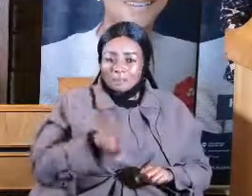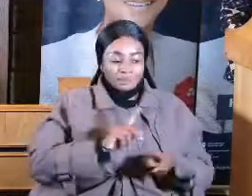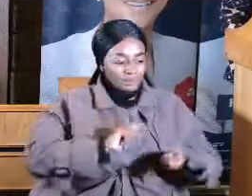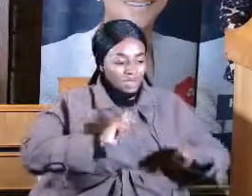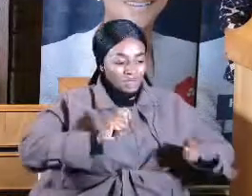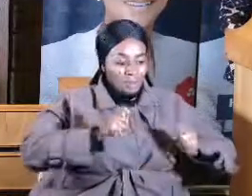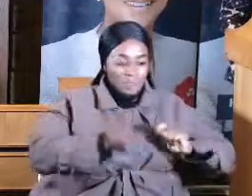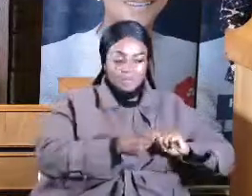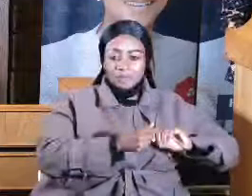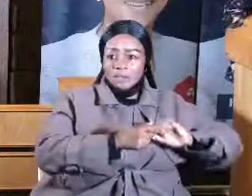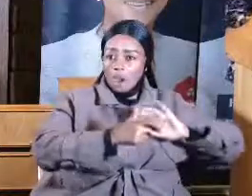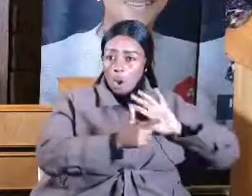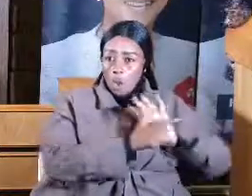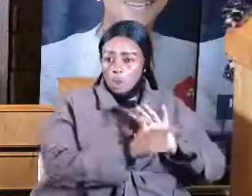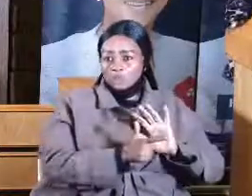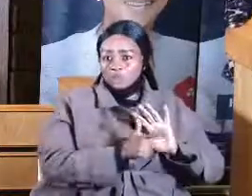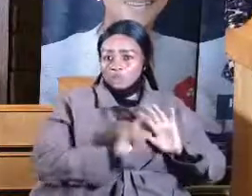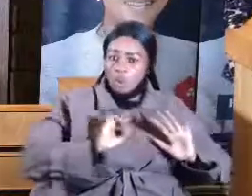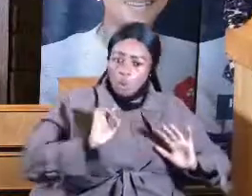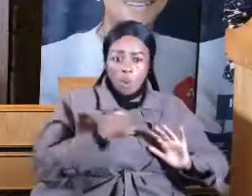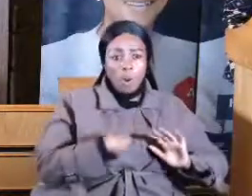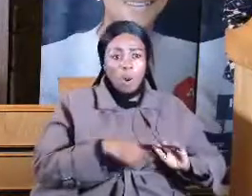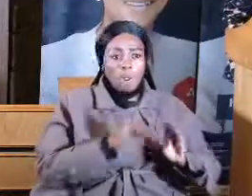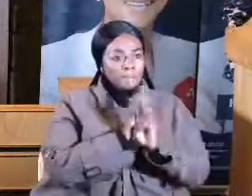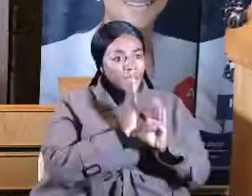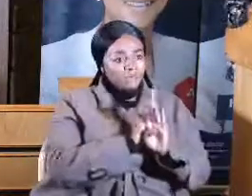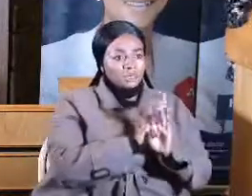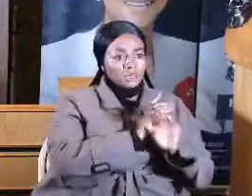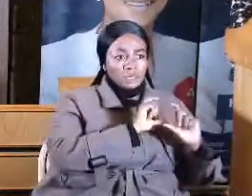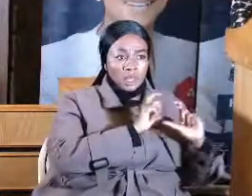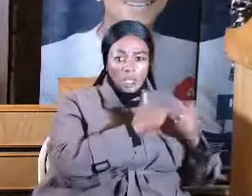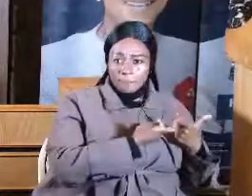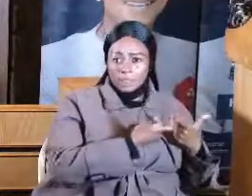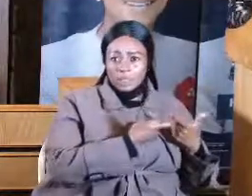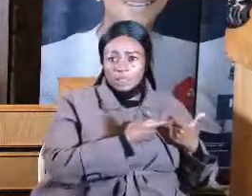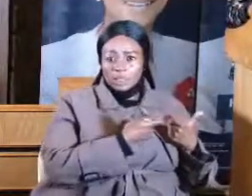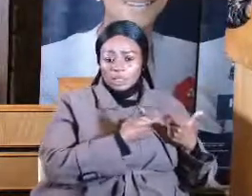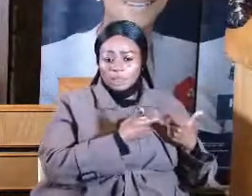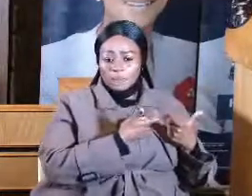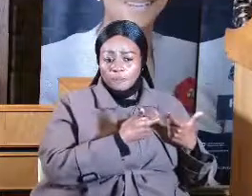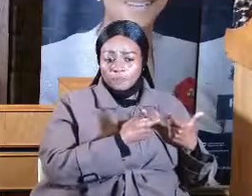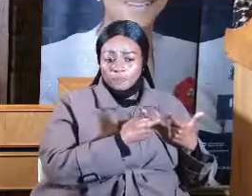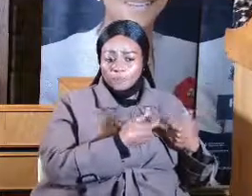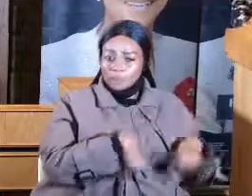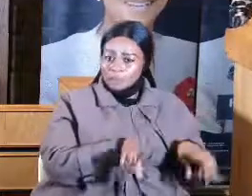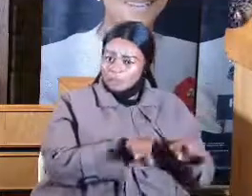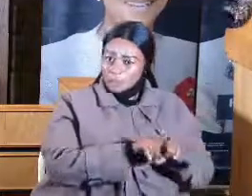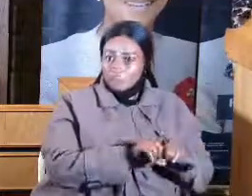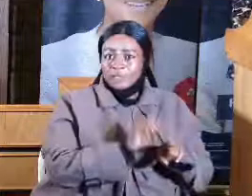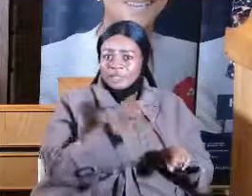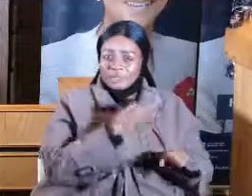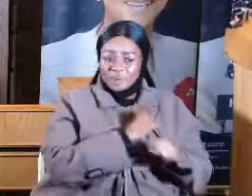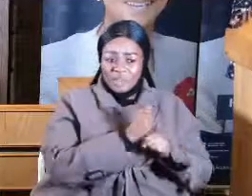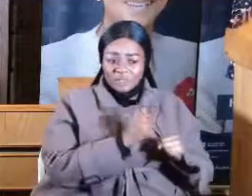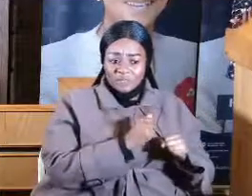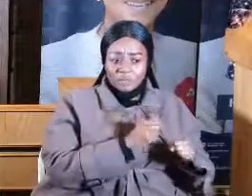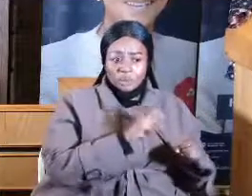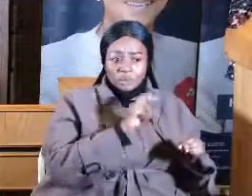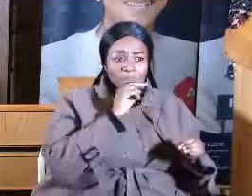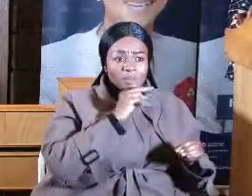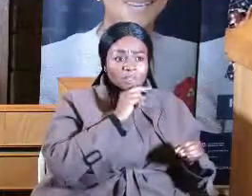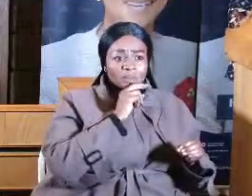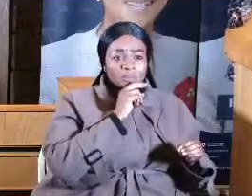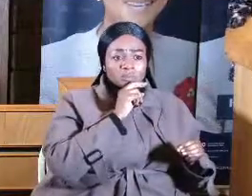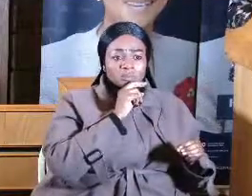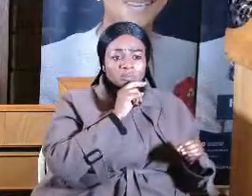transformation laws that must be implemented across the private sector as well. And if you don't do it, there must be grave consequences like deregistration from SOCIO or